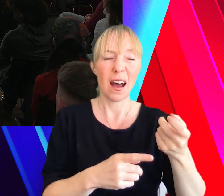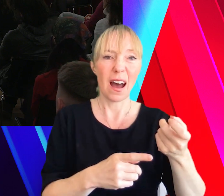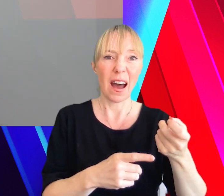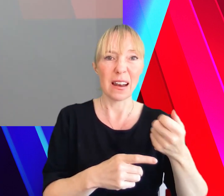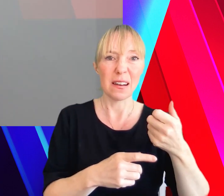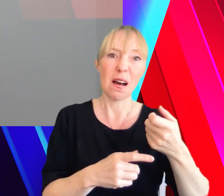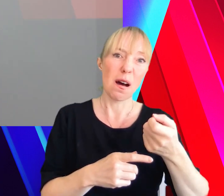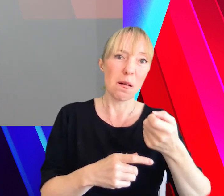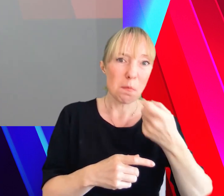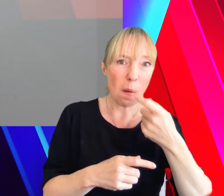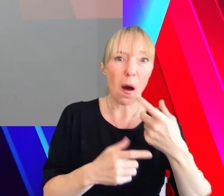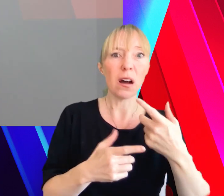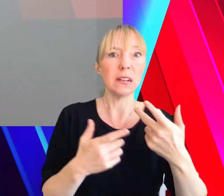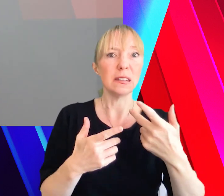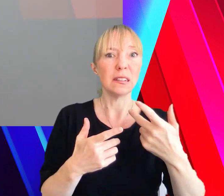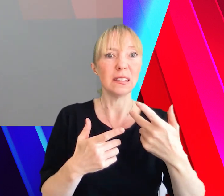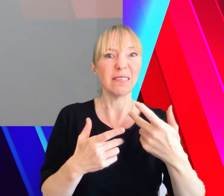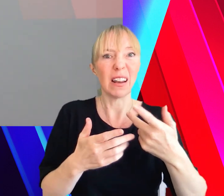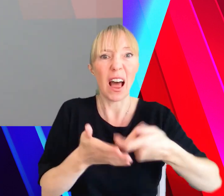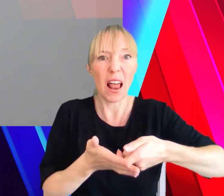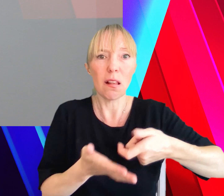stuff, and I was like